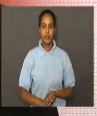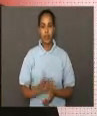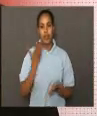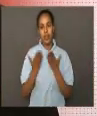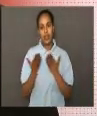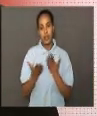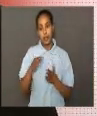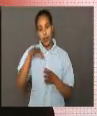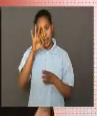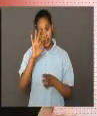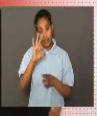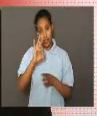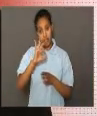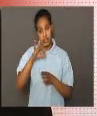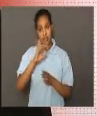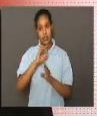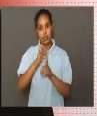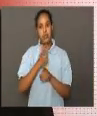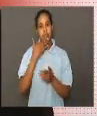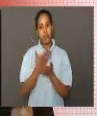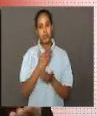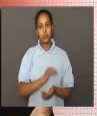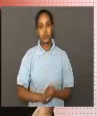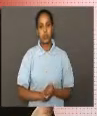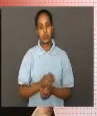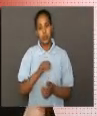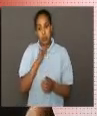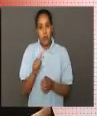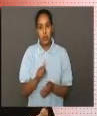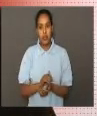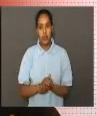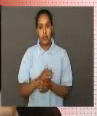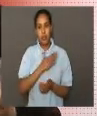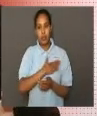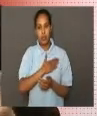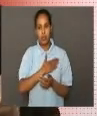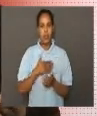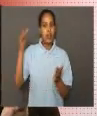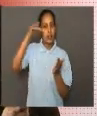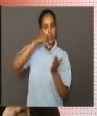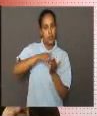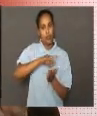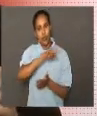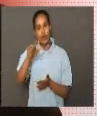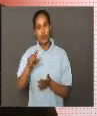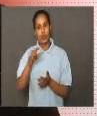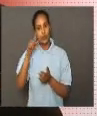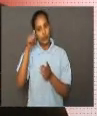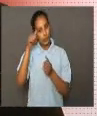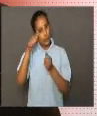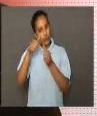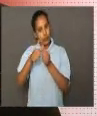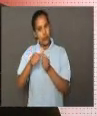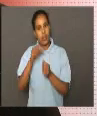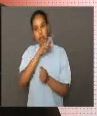If you answered correctly, well done. If not, please review your notes and ask